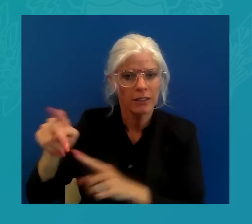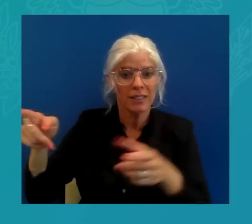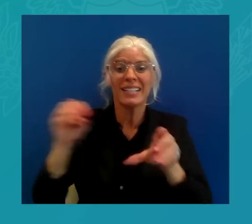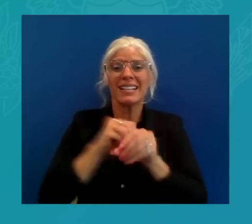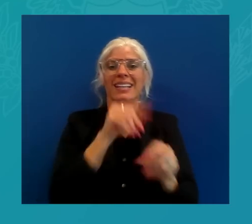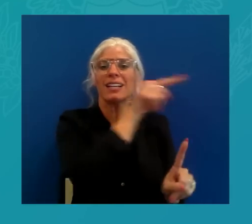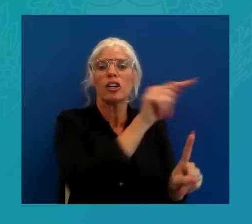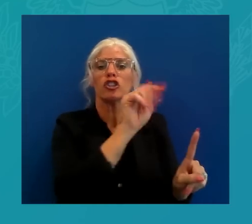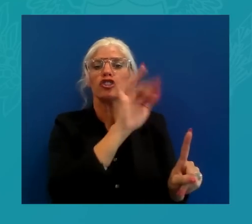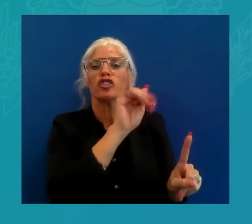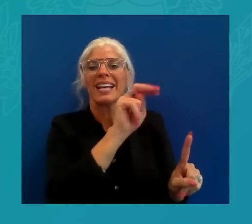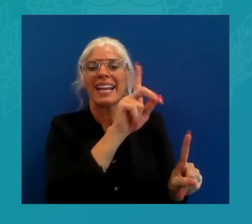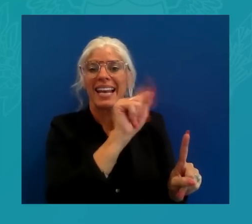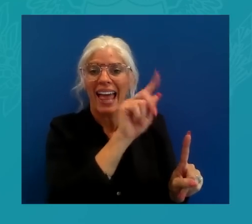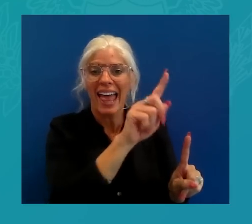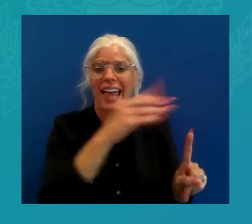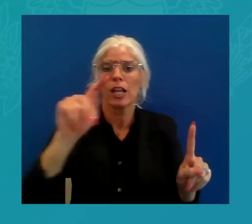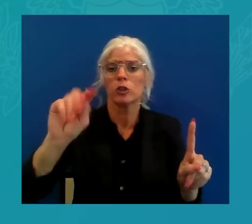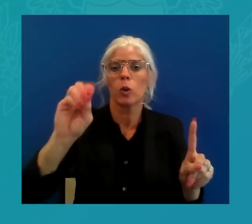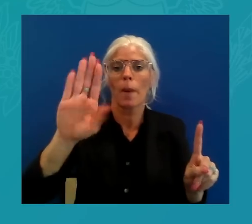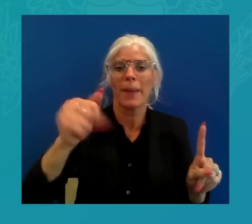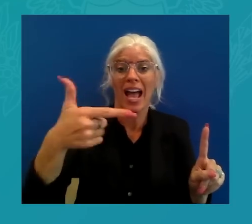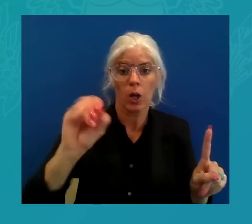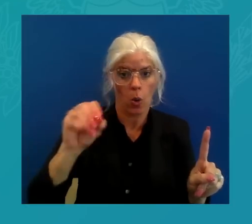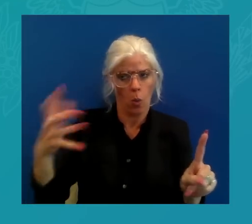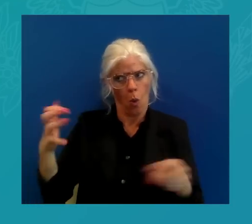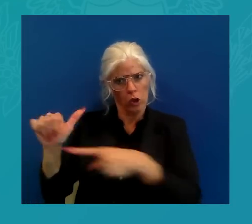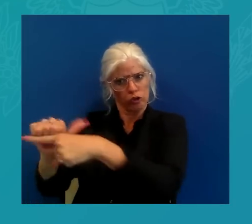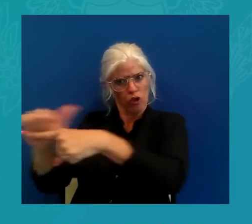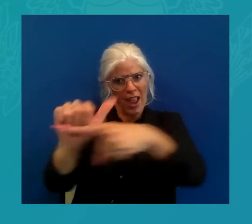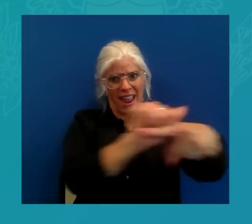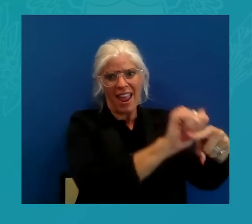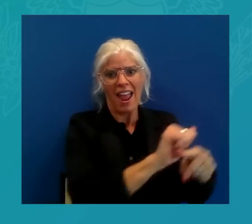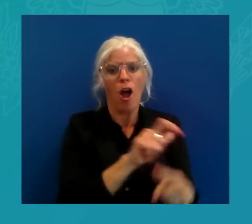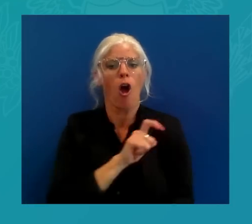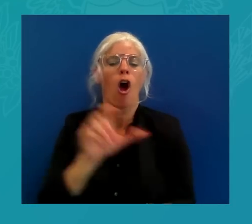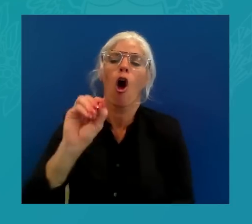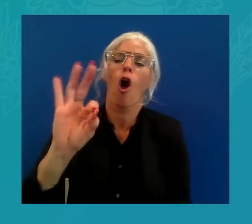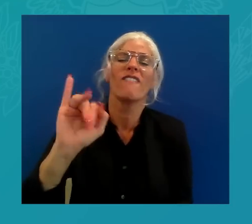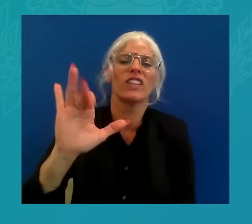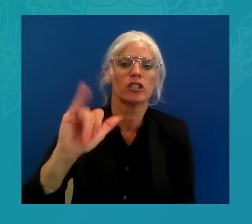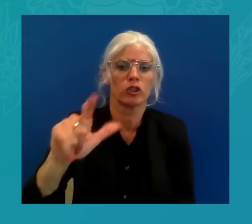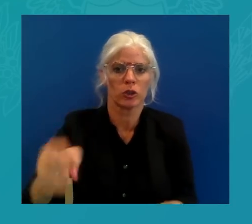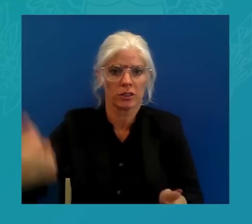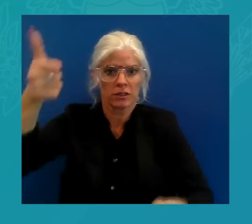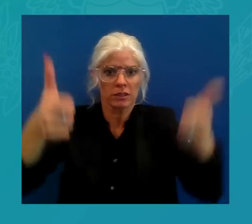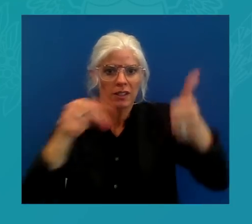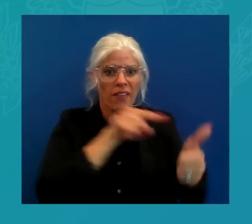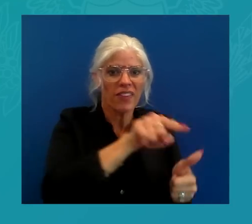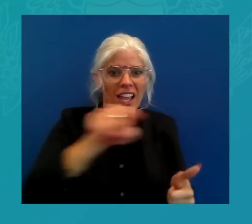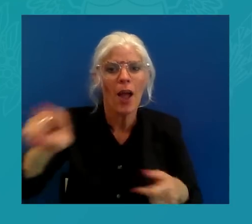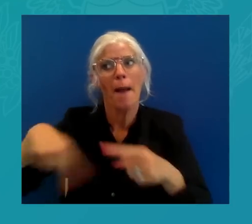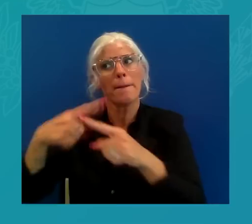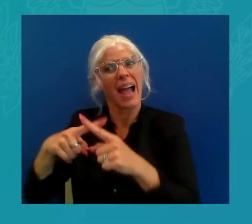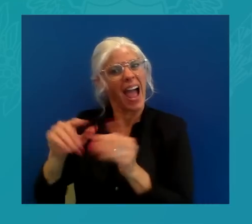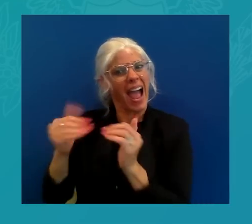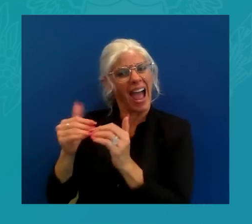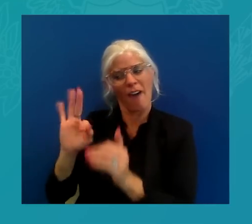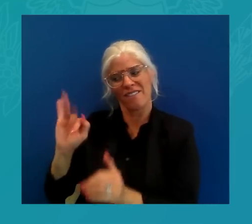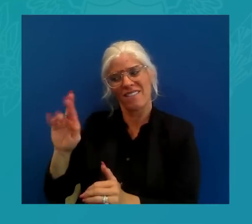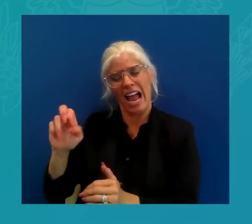firearms investigations and help bring criminals to justice. And we will stand up a